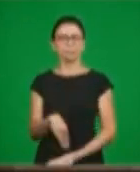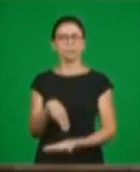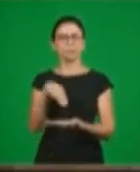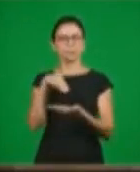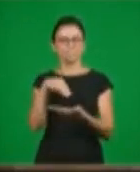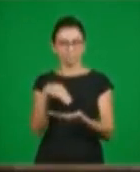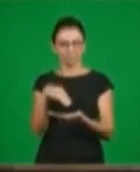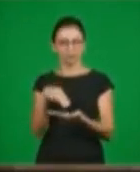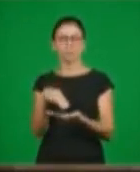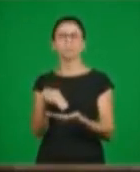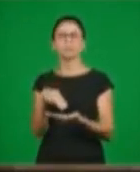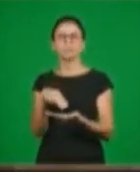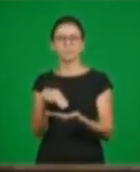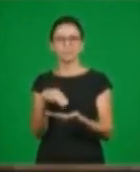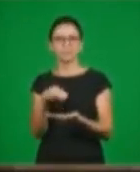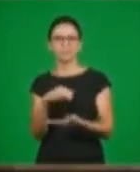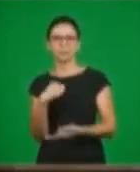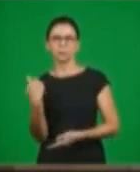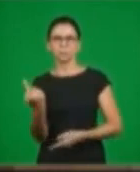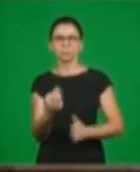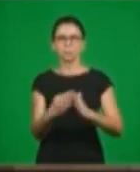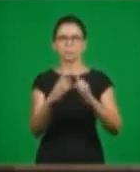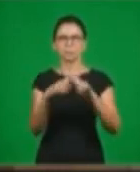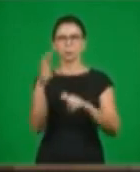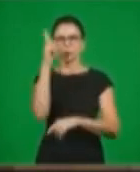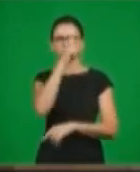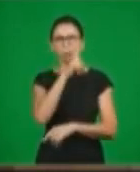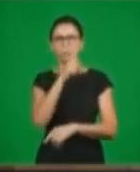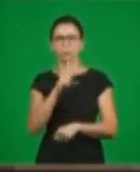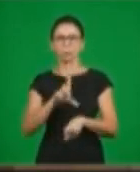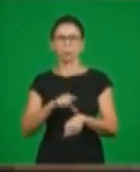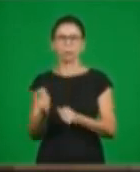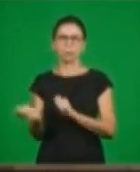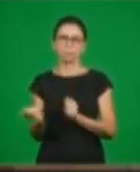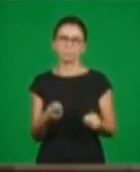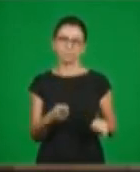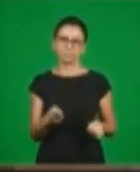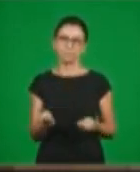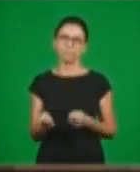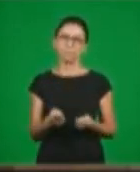church Maranatha that we do to all the churches every Sunday around this time